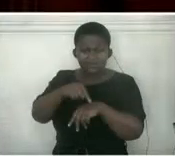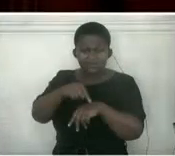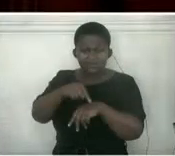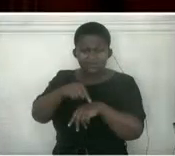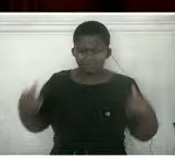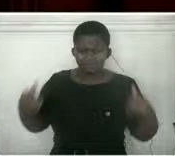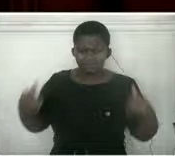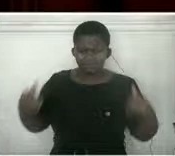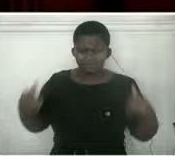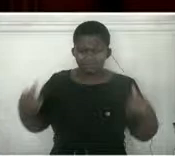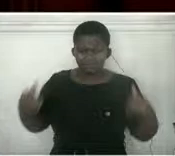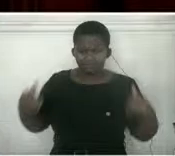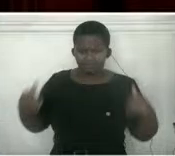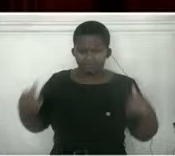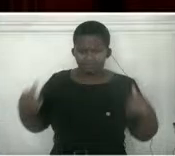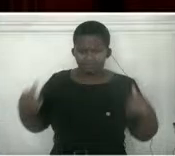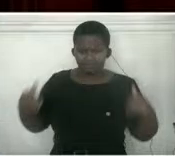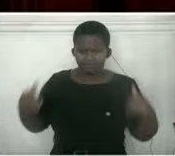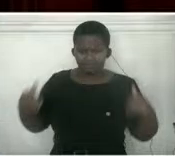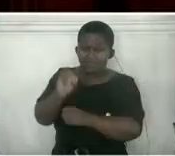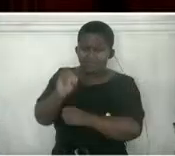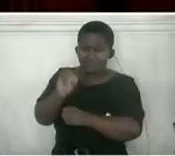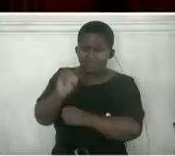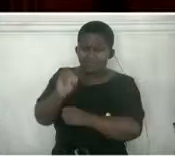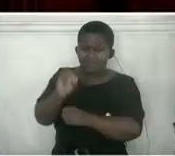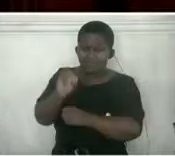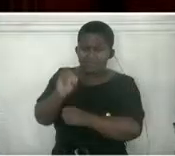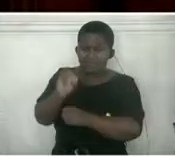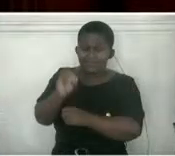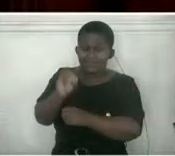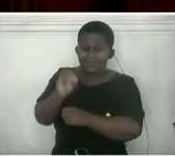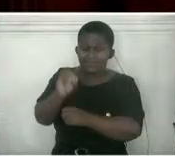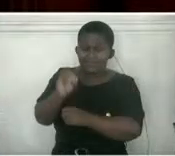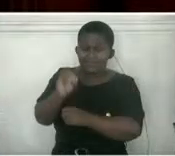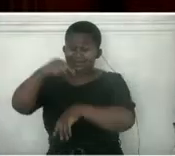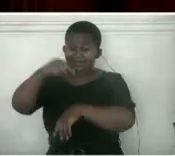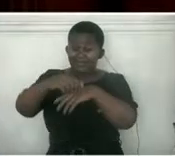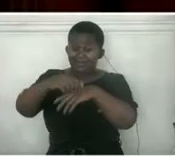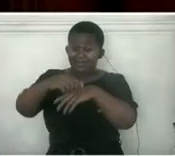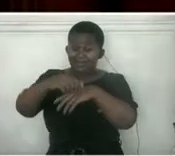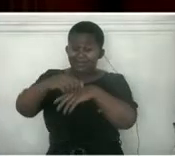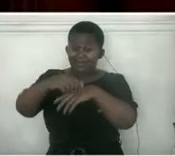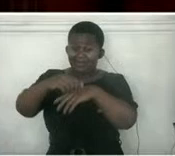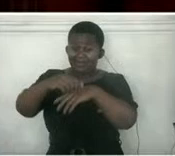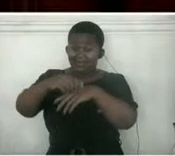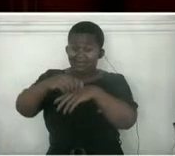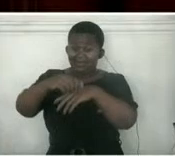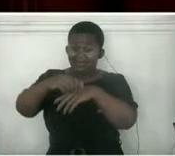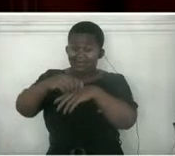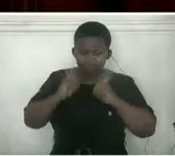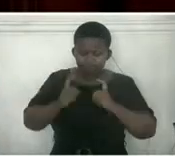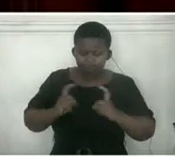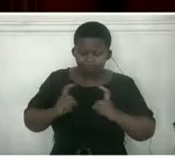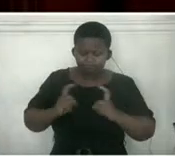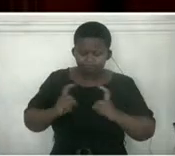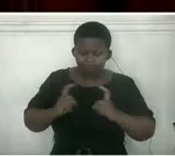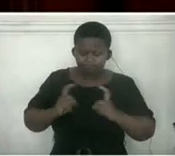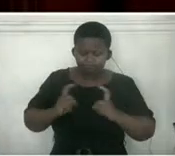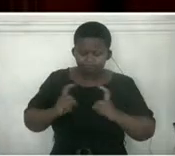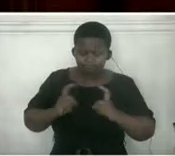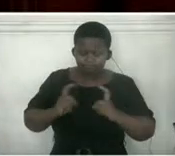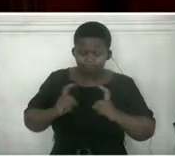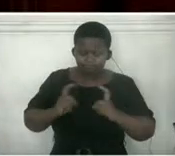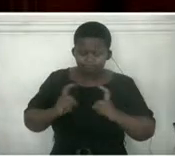the 50s and 60s. That time is now. We must accelerate change and change for the